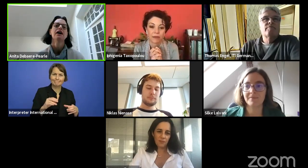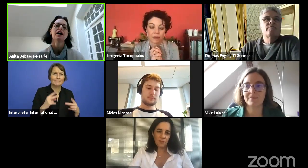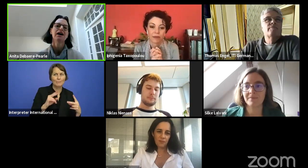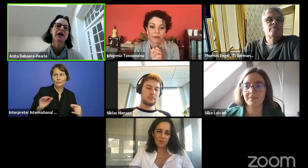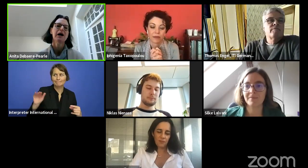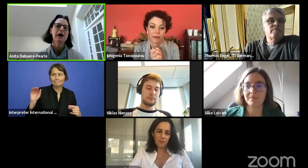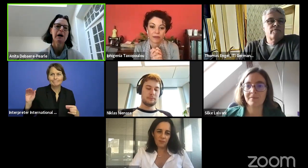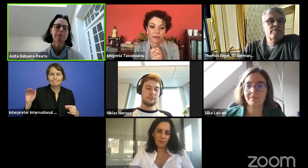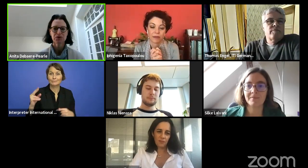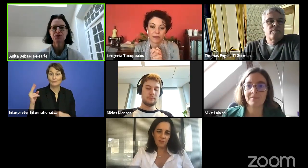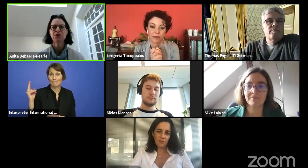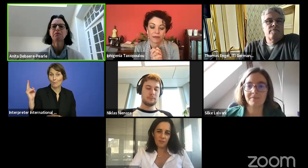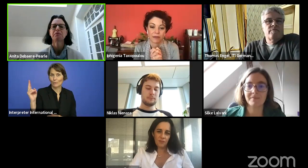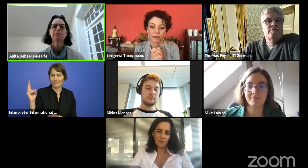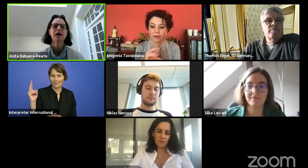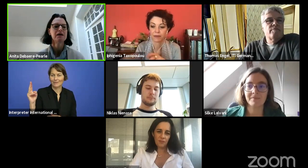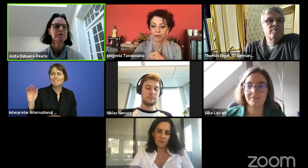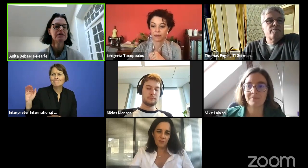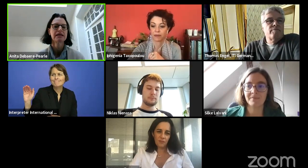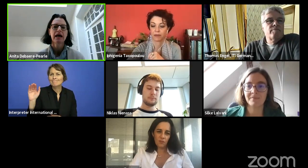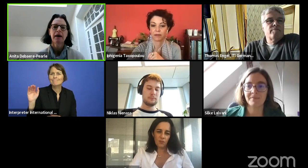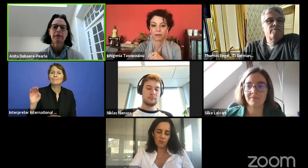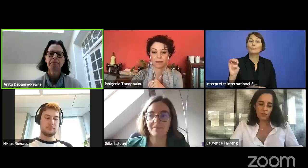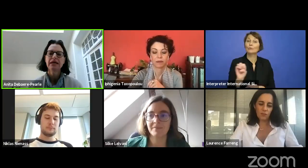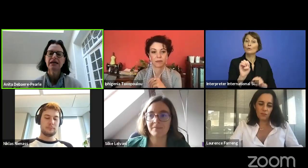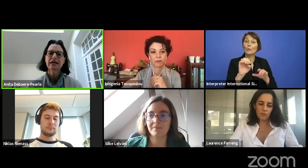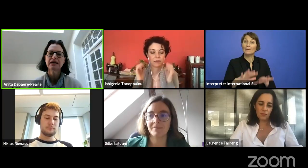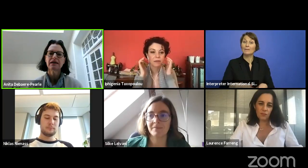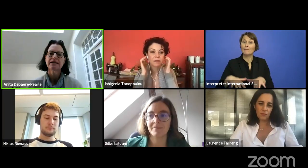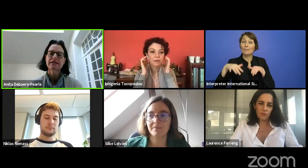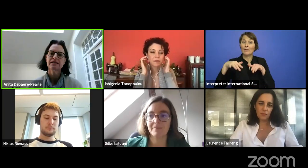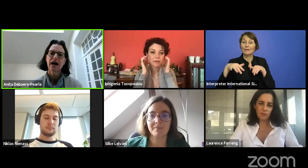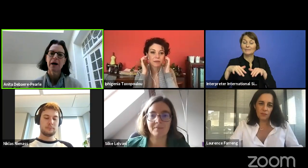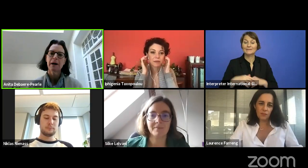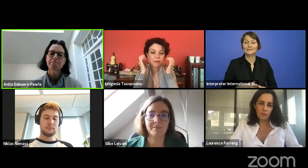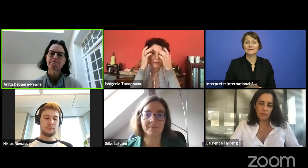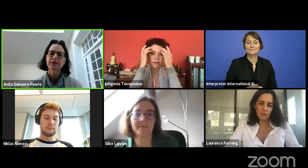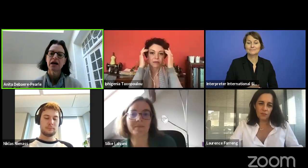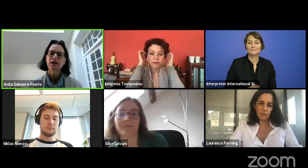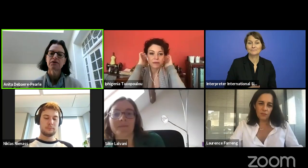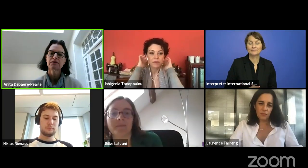both, to the European Parliament, being that